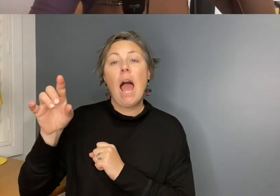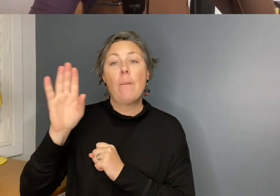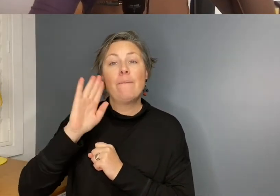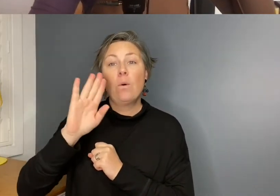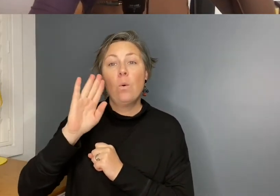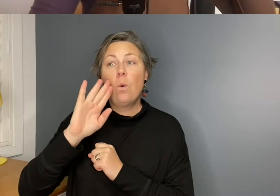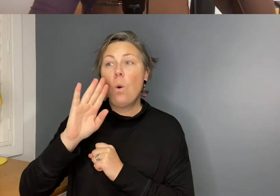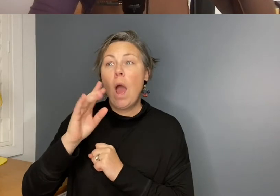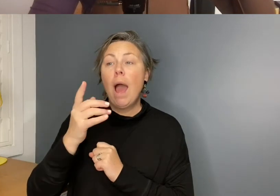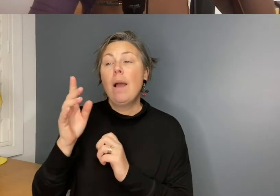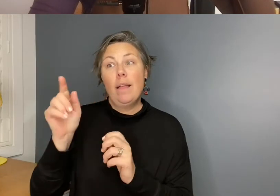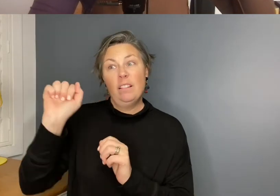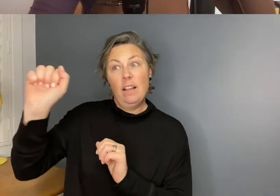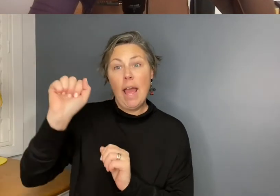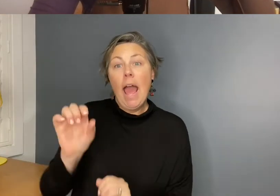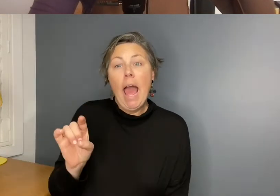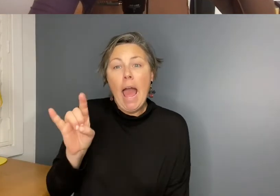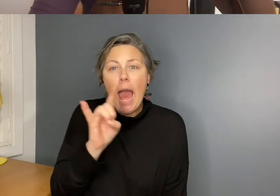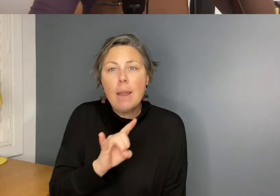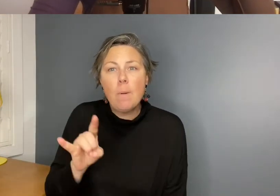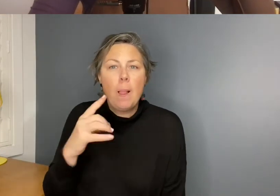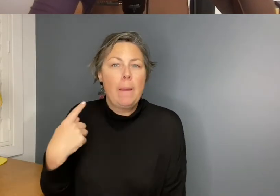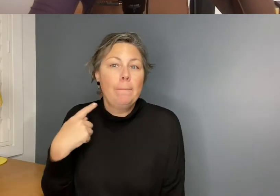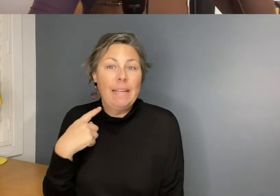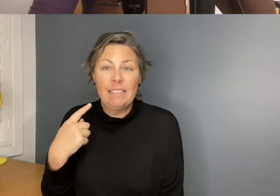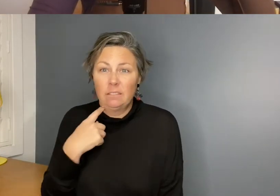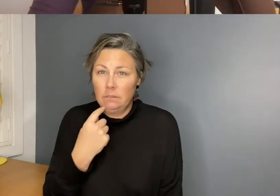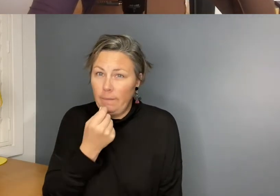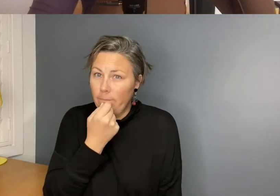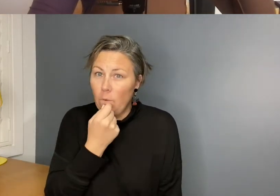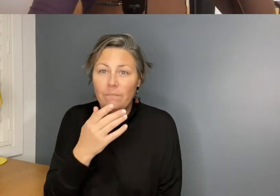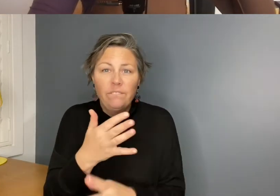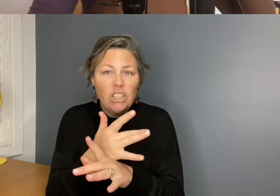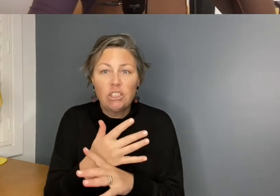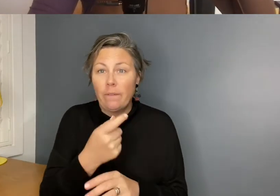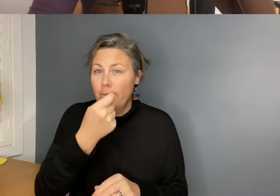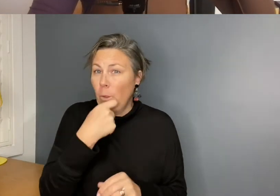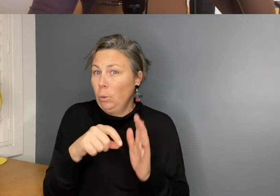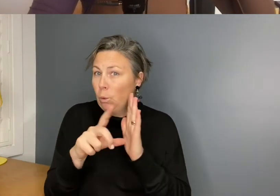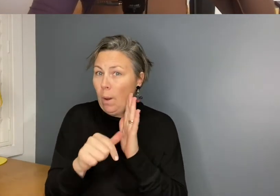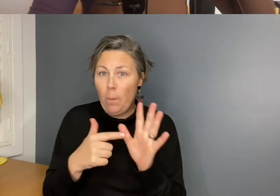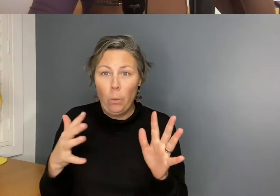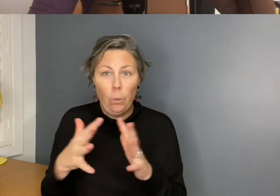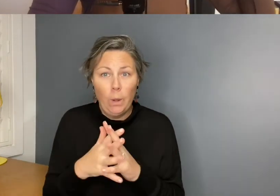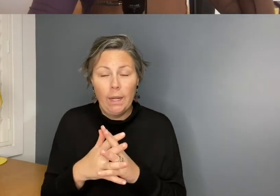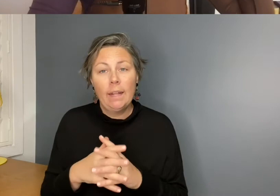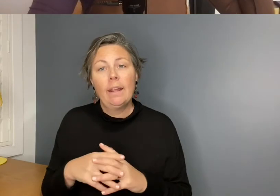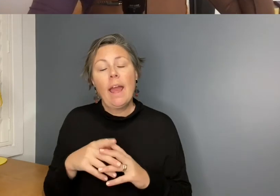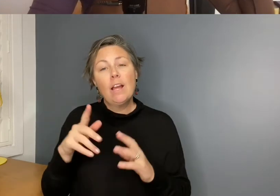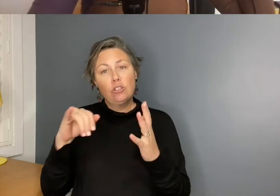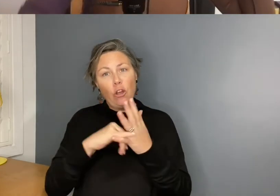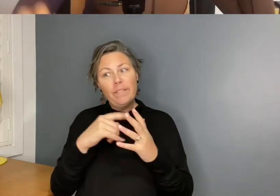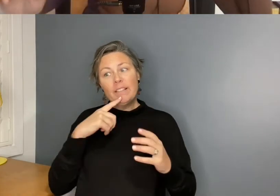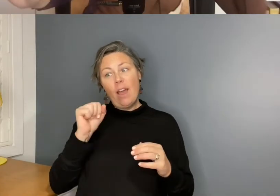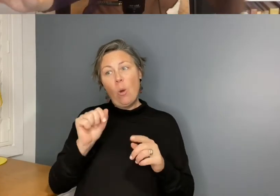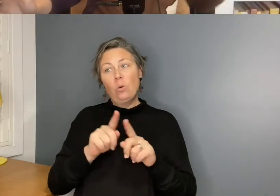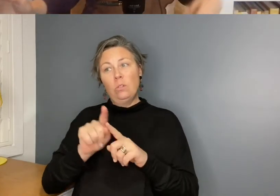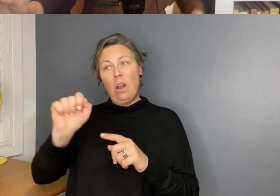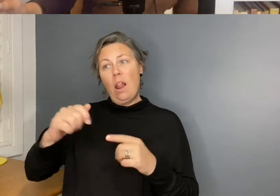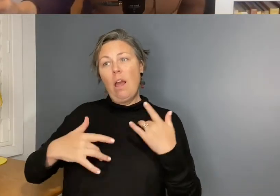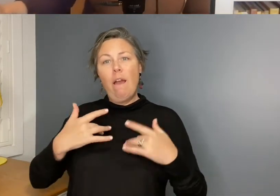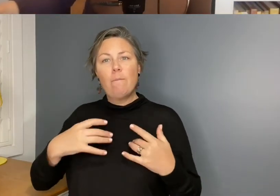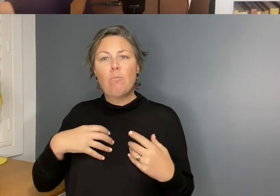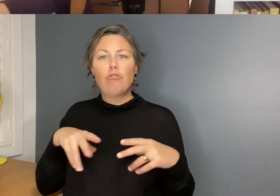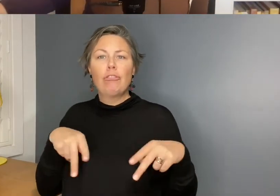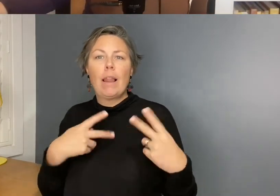couple of times a week. And a more relaxed lifestyle. Don't they all talk about how they, get together, nap in the